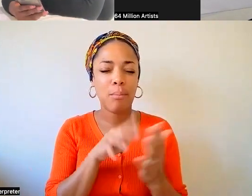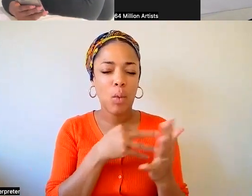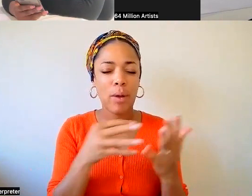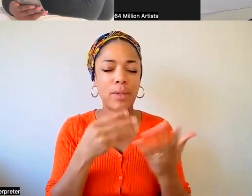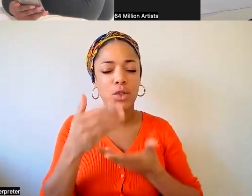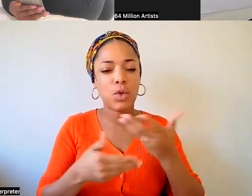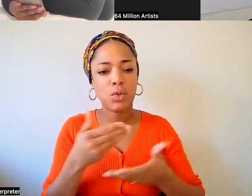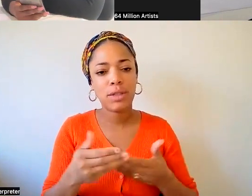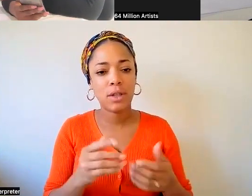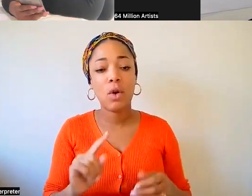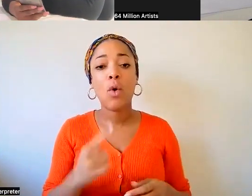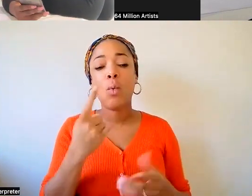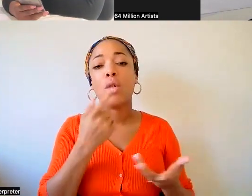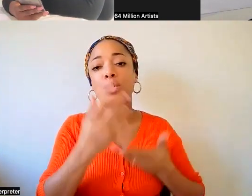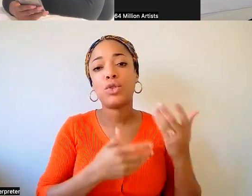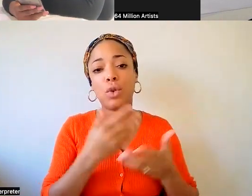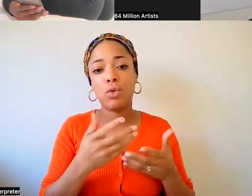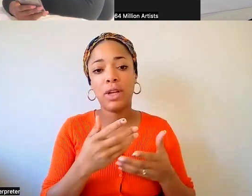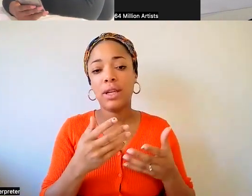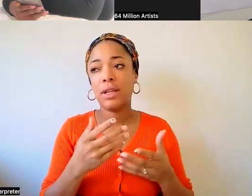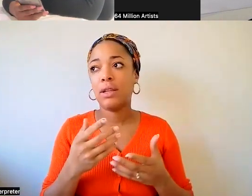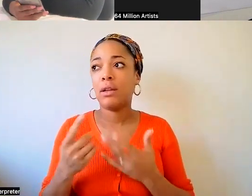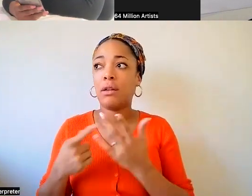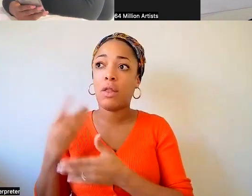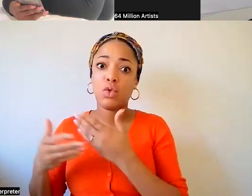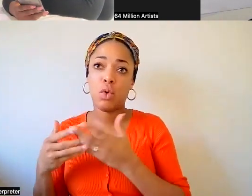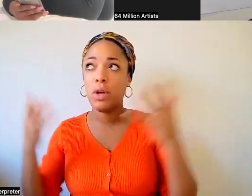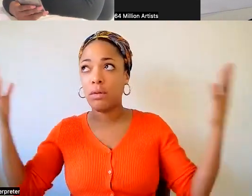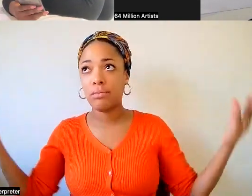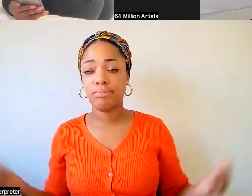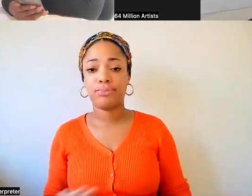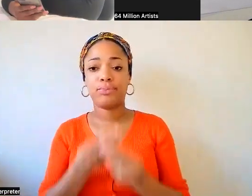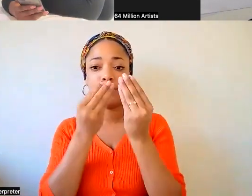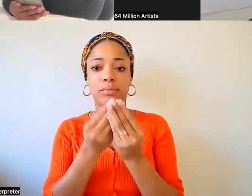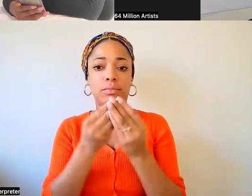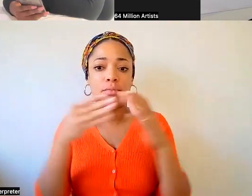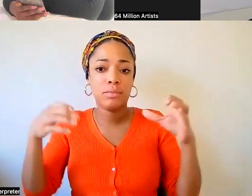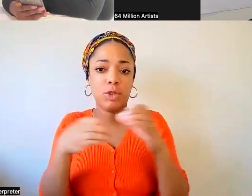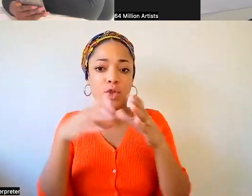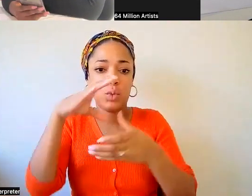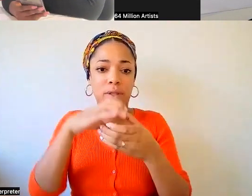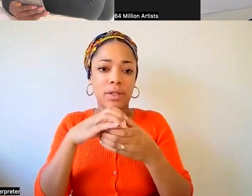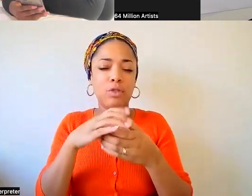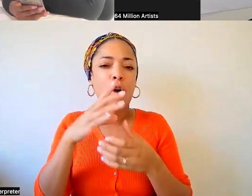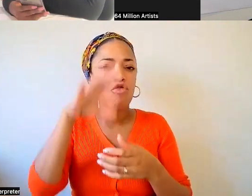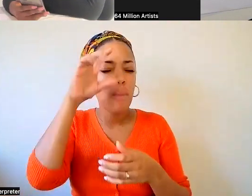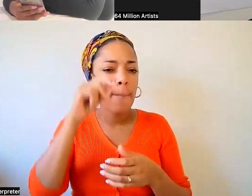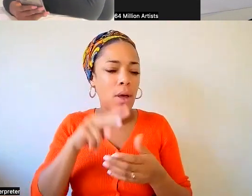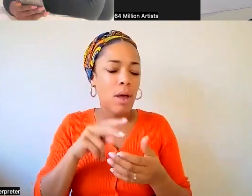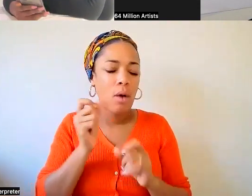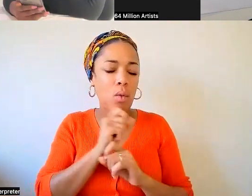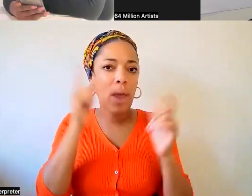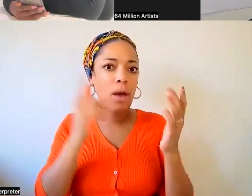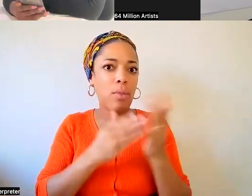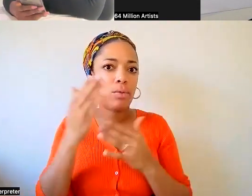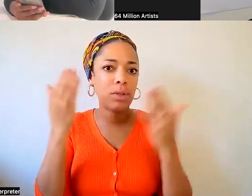take one story and another story of your life and you bring them together. So I did used to get up in the night and nick food from the kitchen,